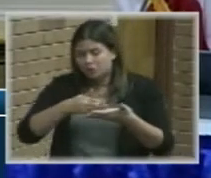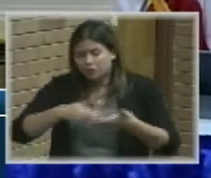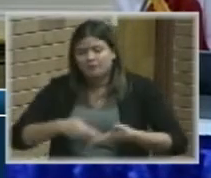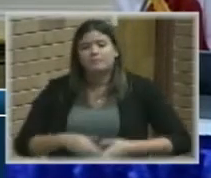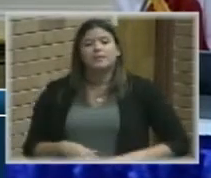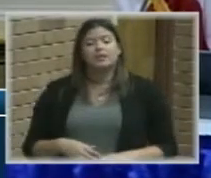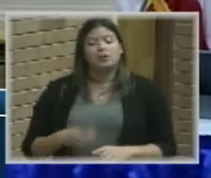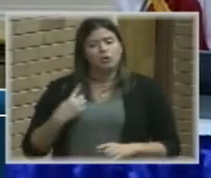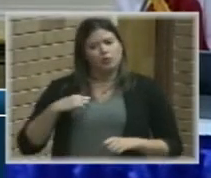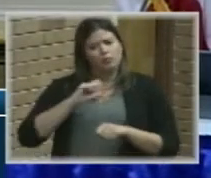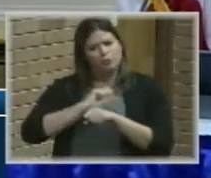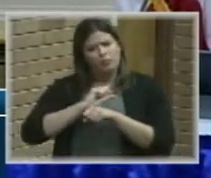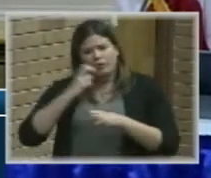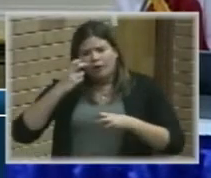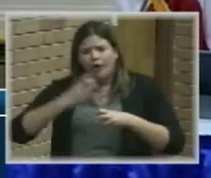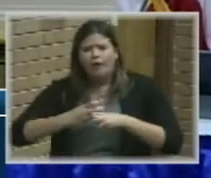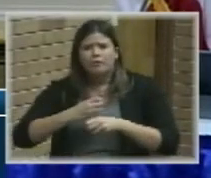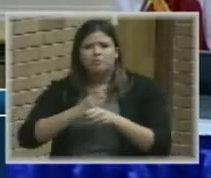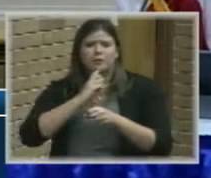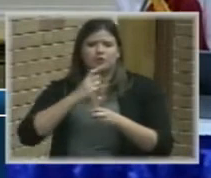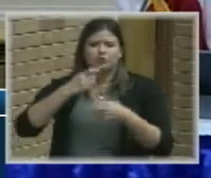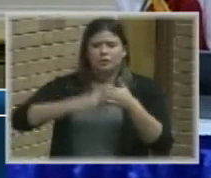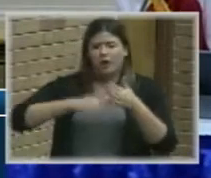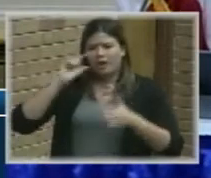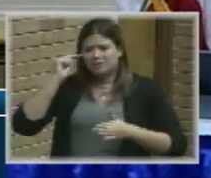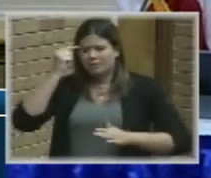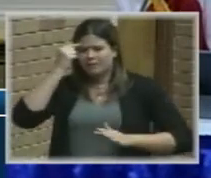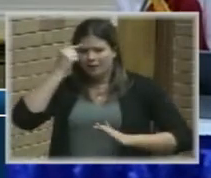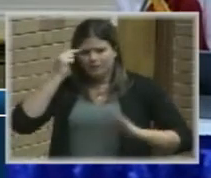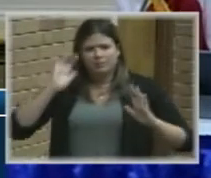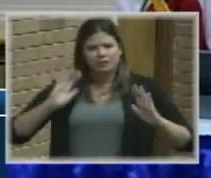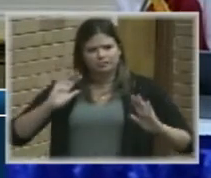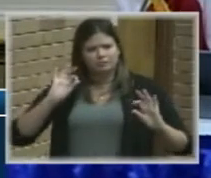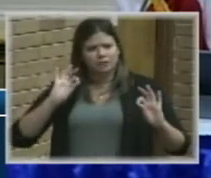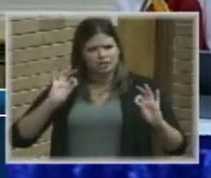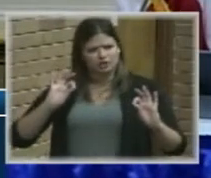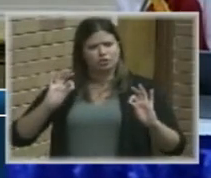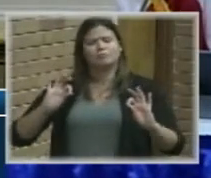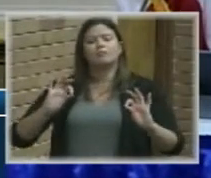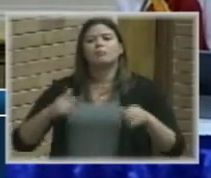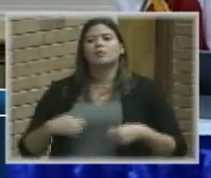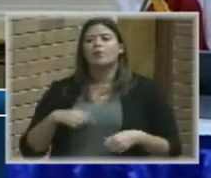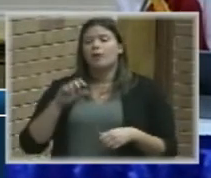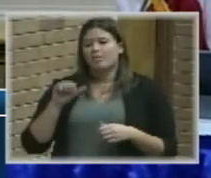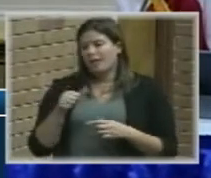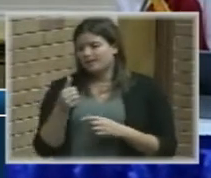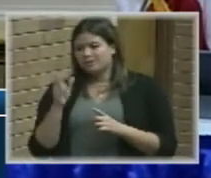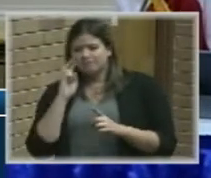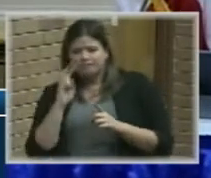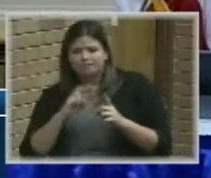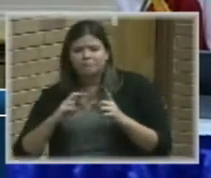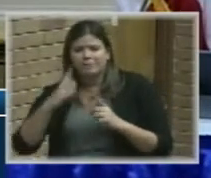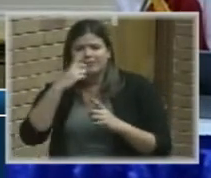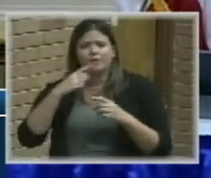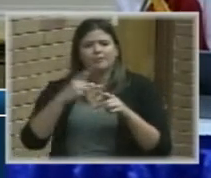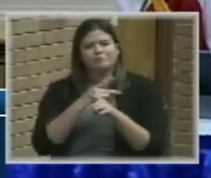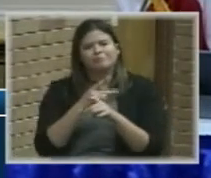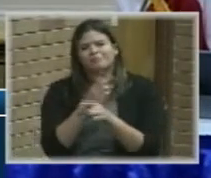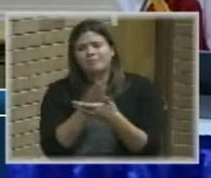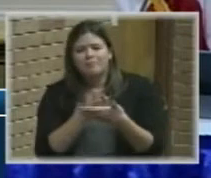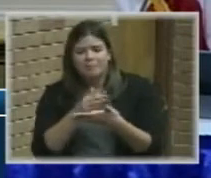hard to keep the cost of government in check. That's the other side of the budgeting